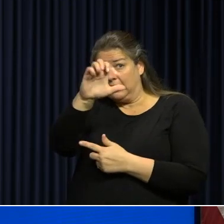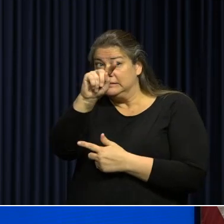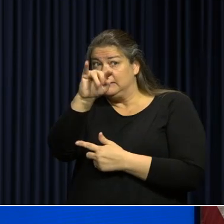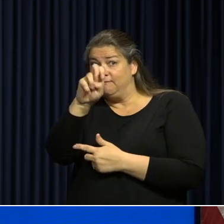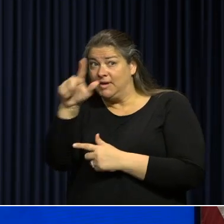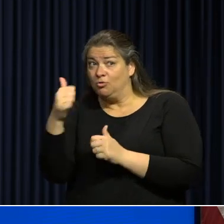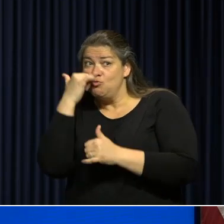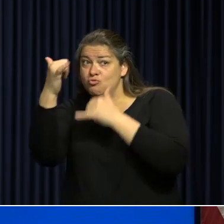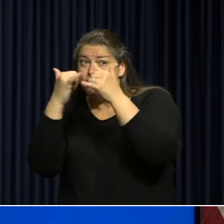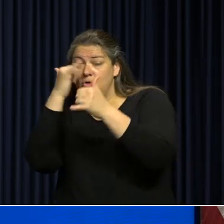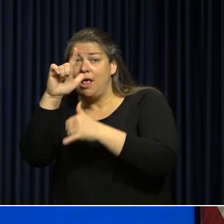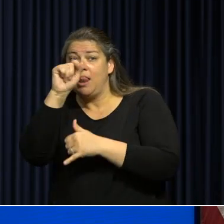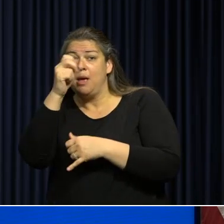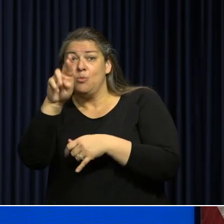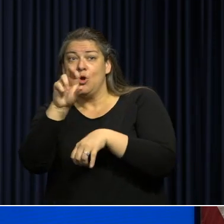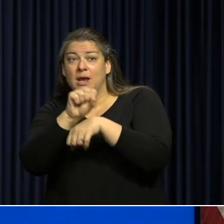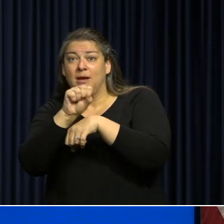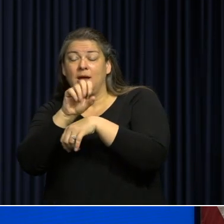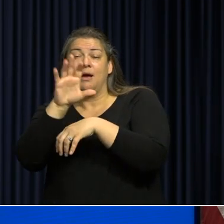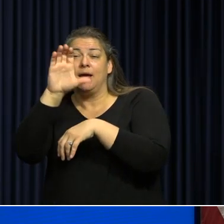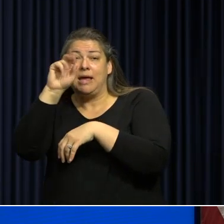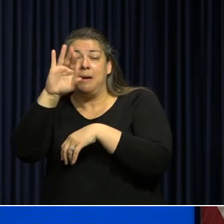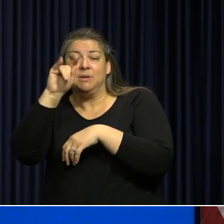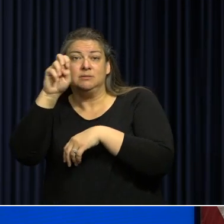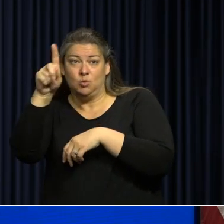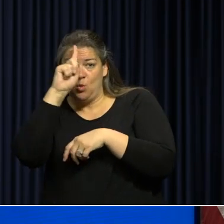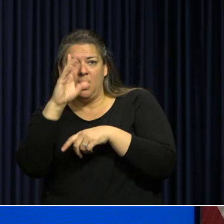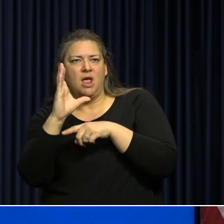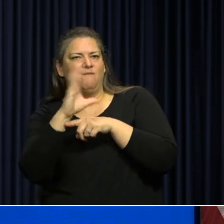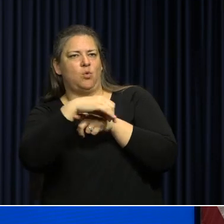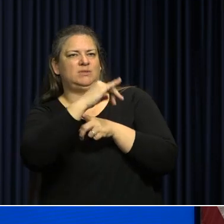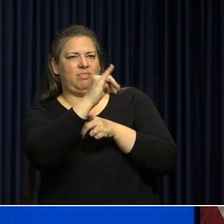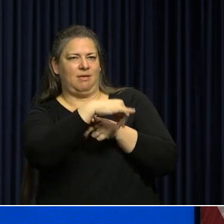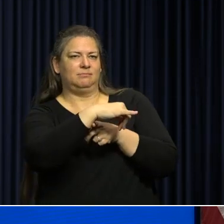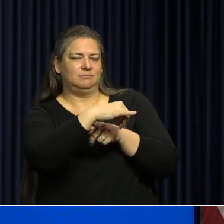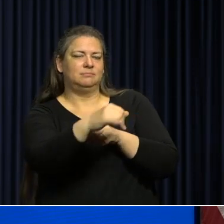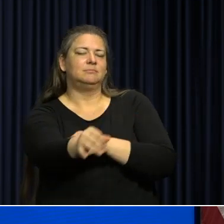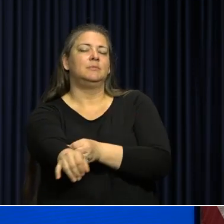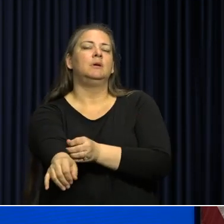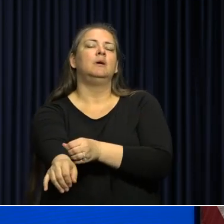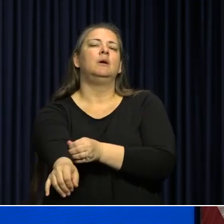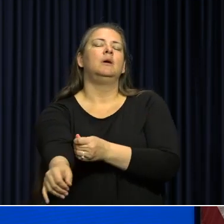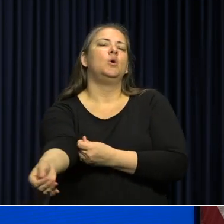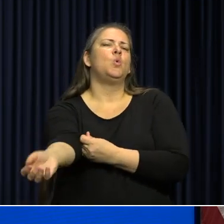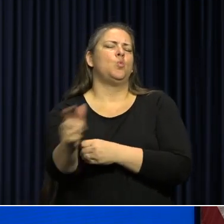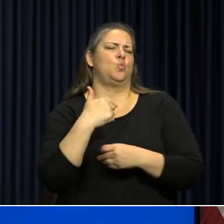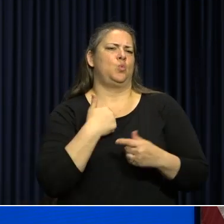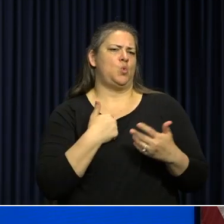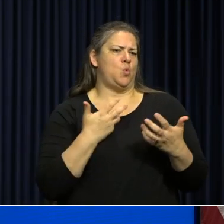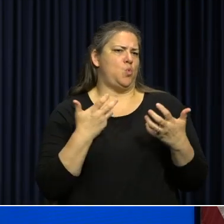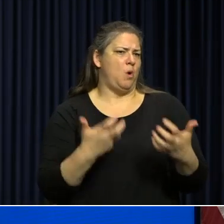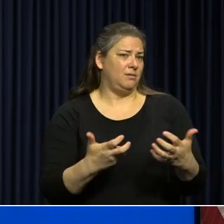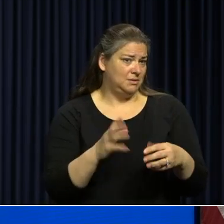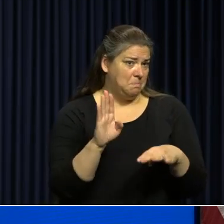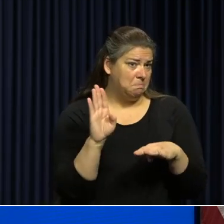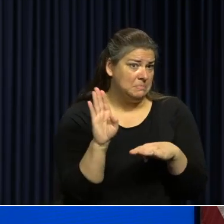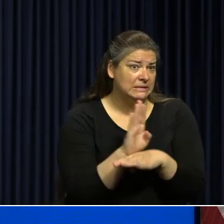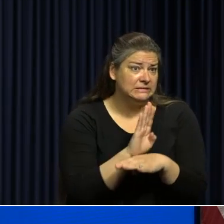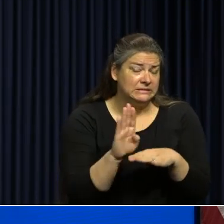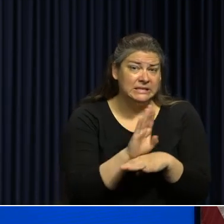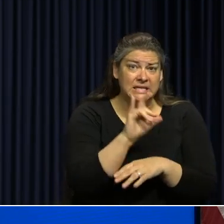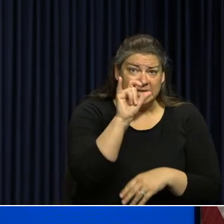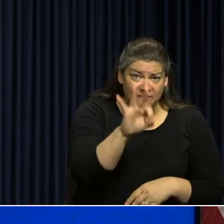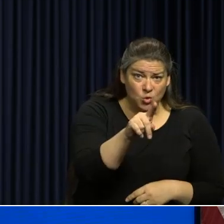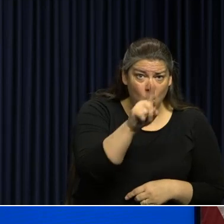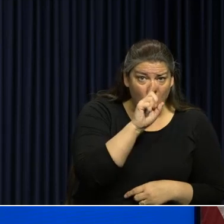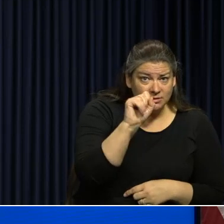labor cabinet and others will be enforcing it. This is one of those where we want businesses, if they're